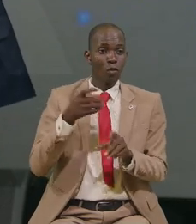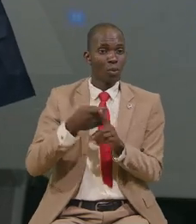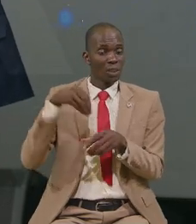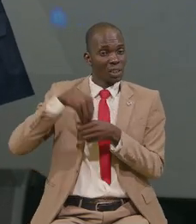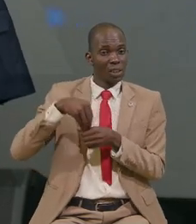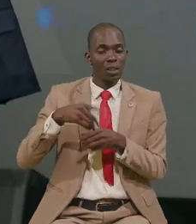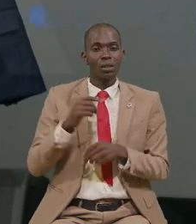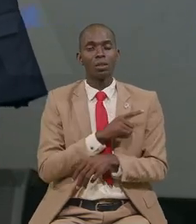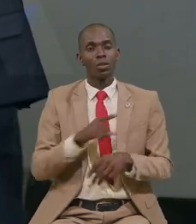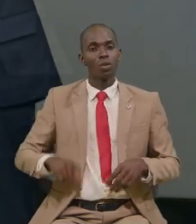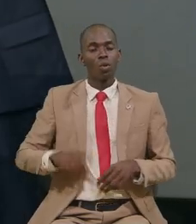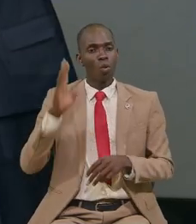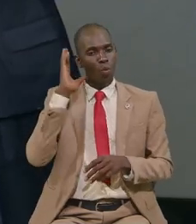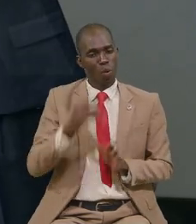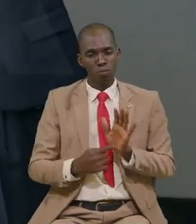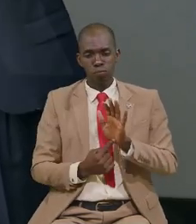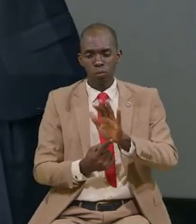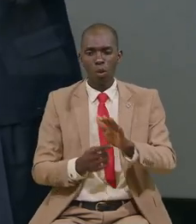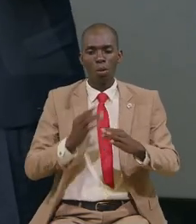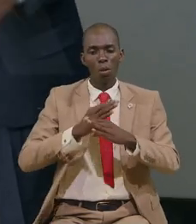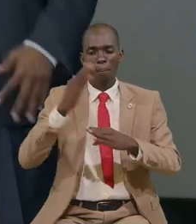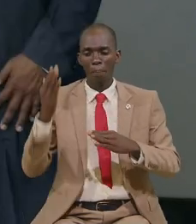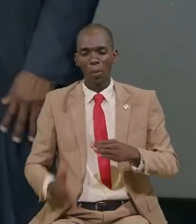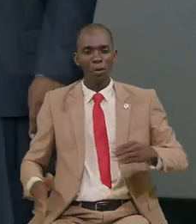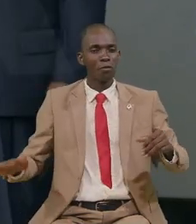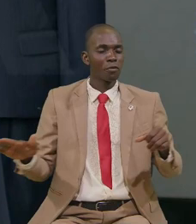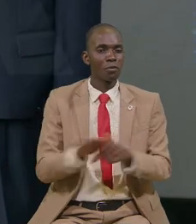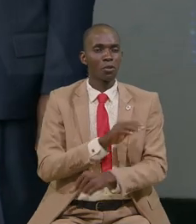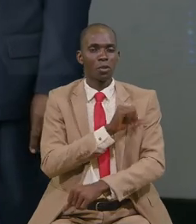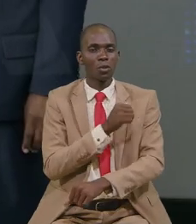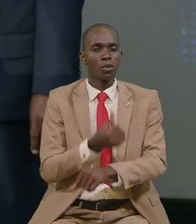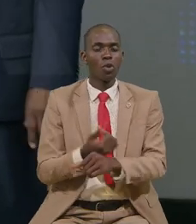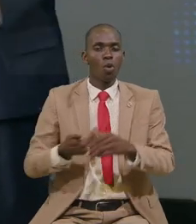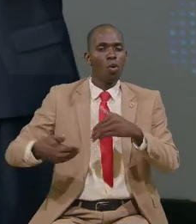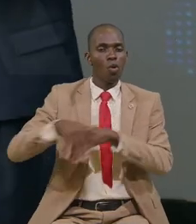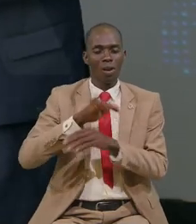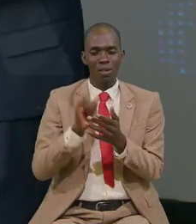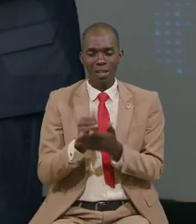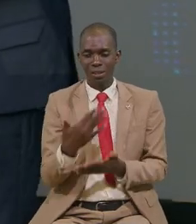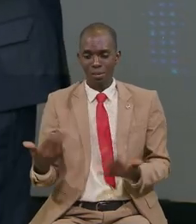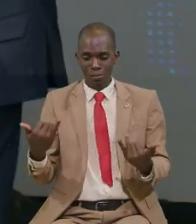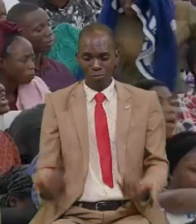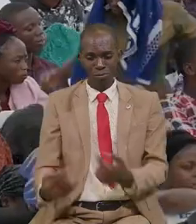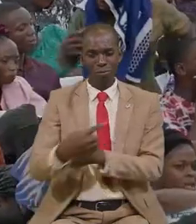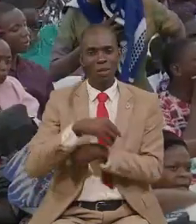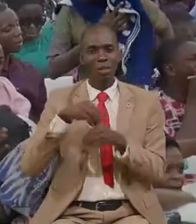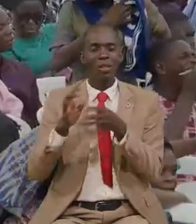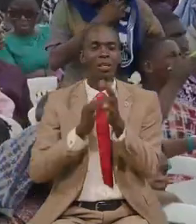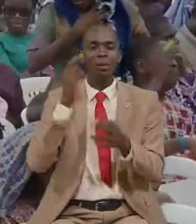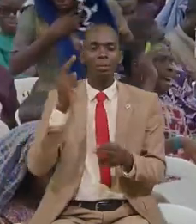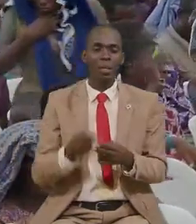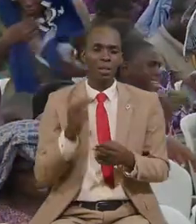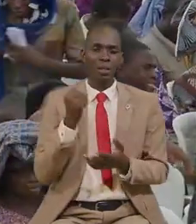will manifest total, complete authority over that thing today in Jesus'